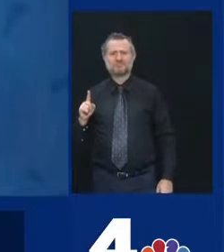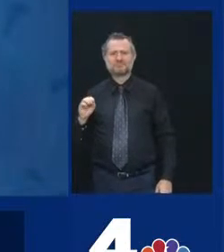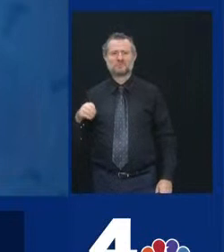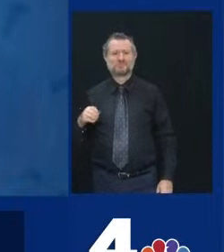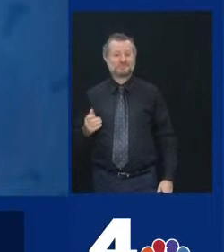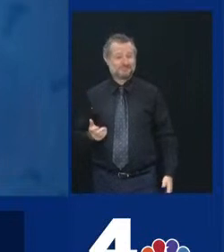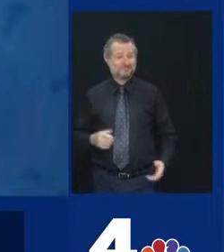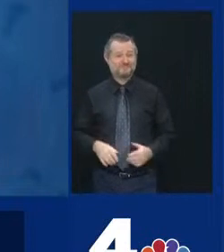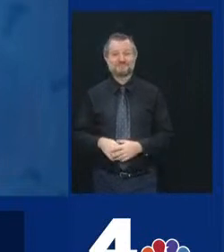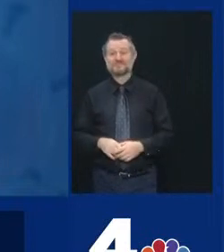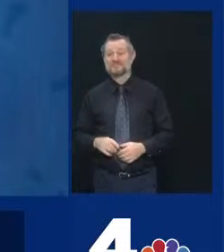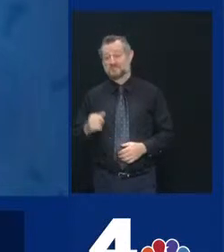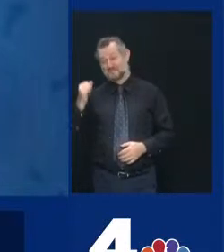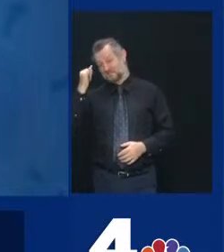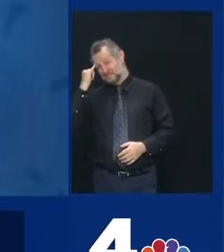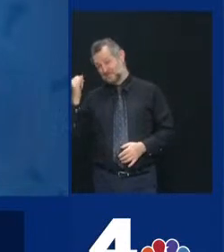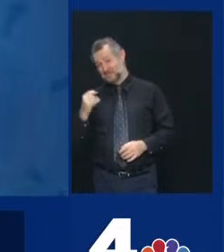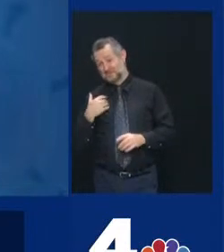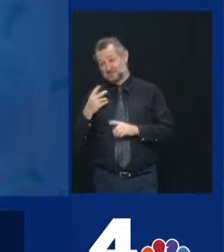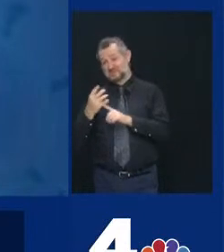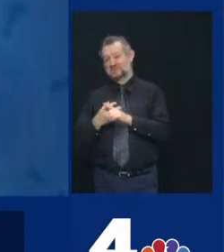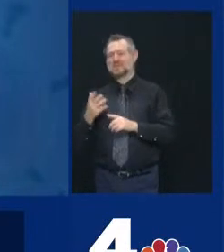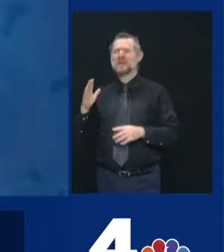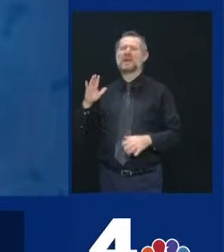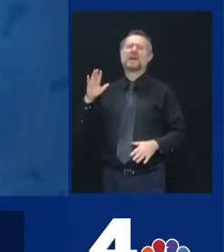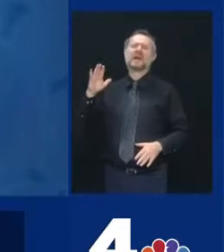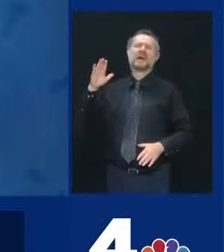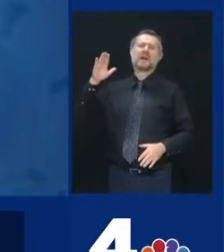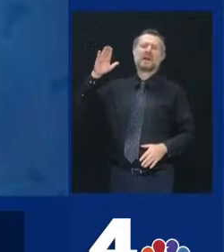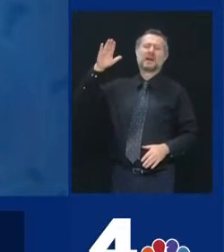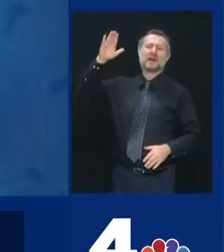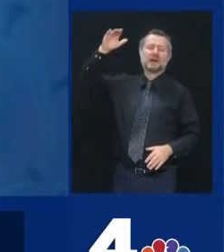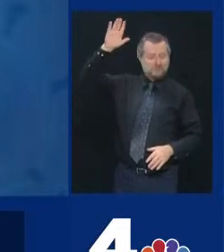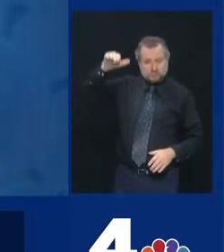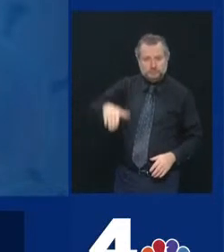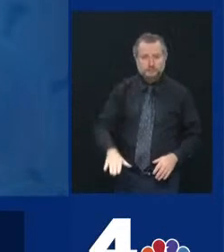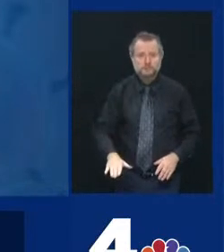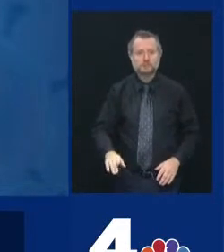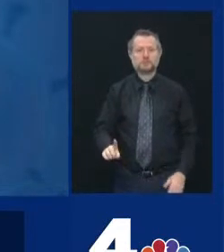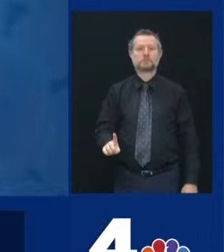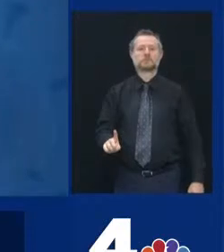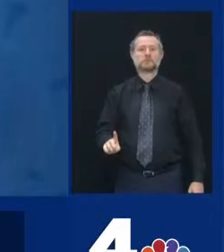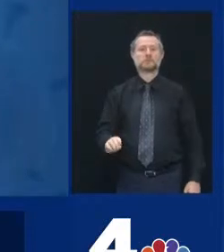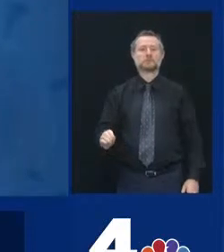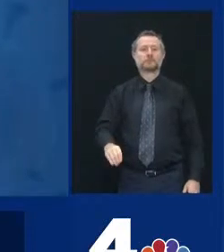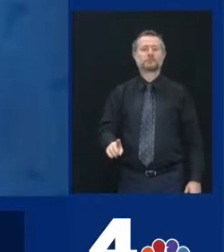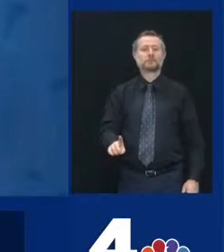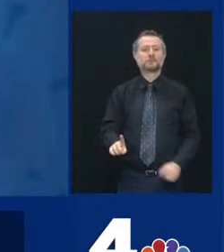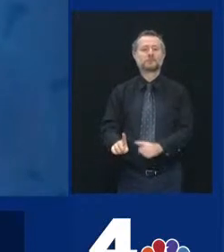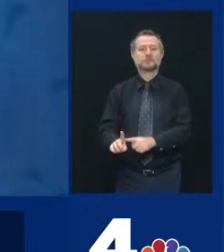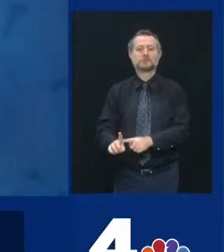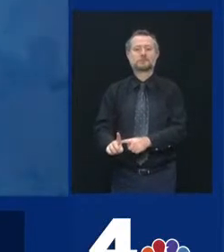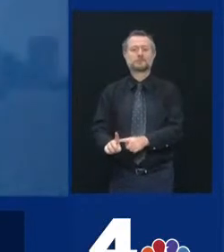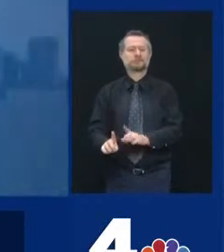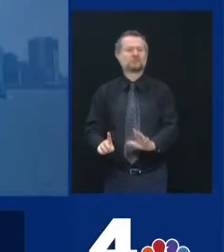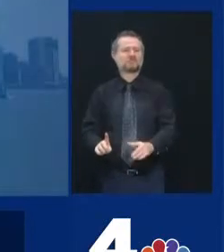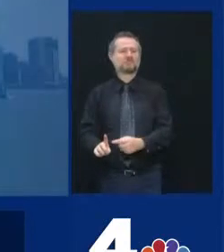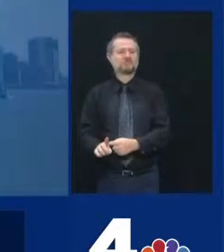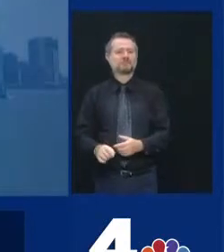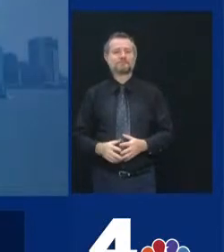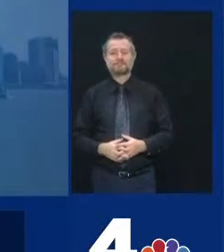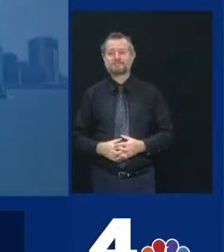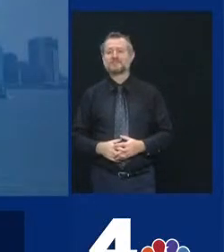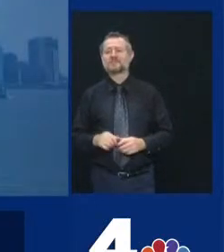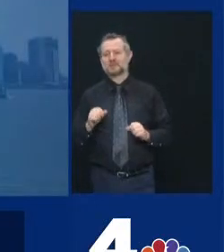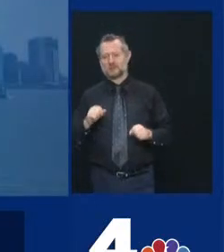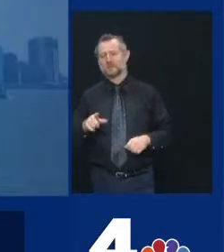where we started, right? So we're doing great. We know how to do this. I know we're tired.